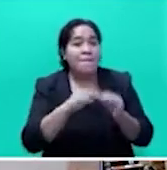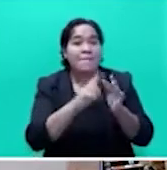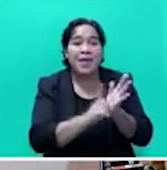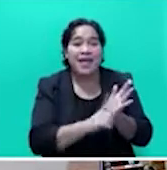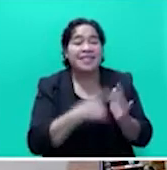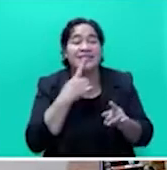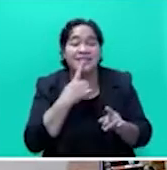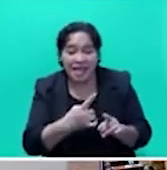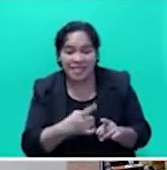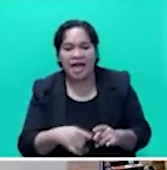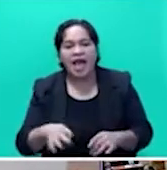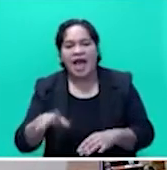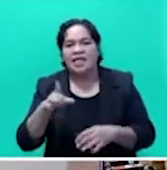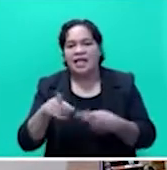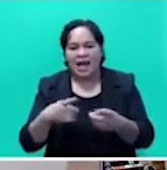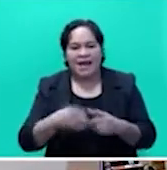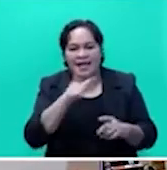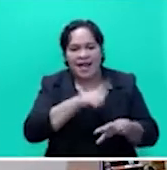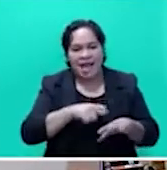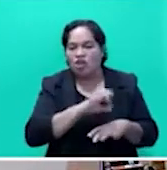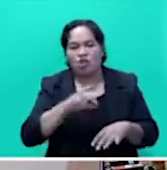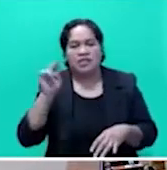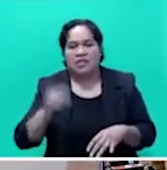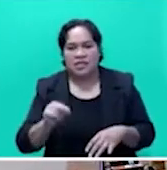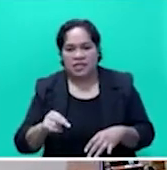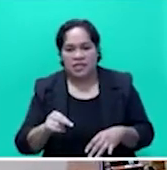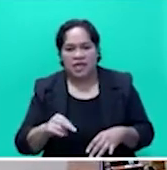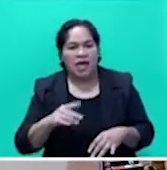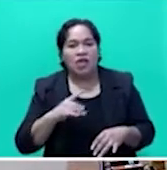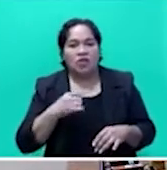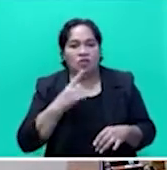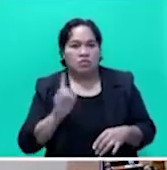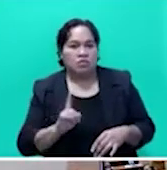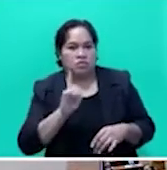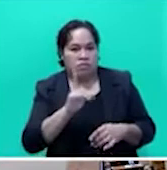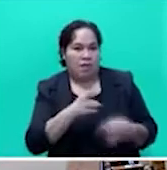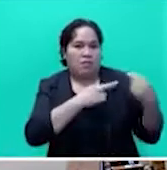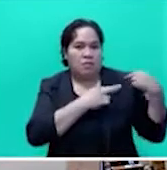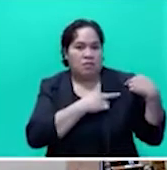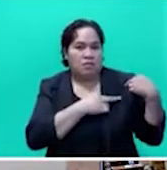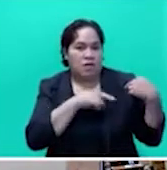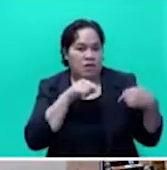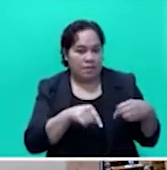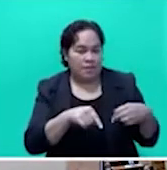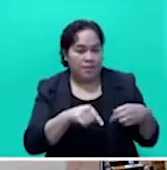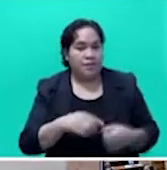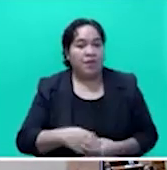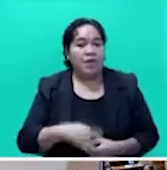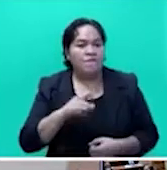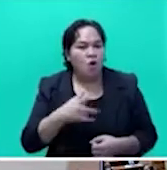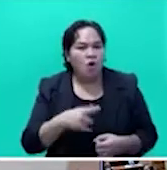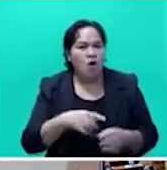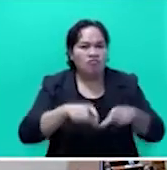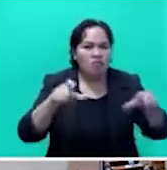required for any mortgage, charge, pledge, or caveat, or for any court proceedings. But lessees are still required to apply to